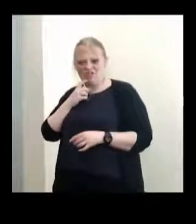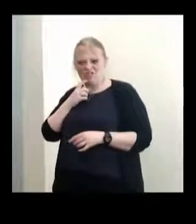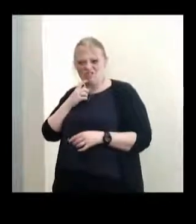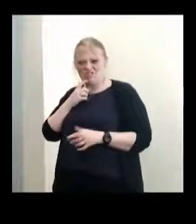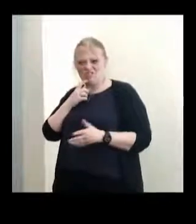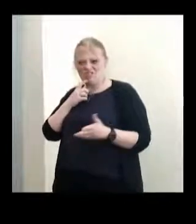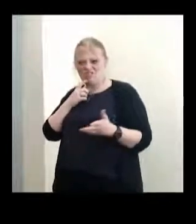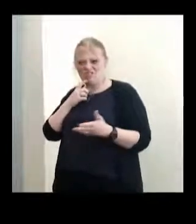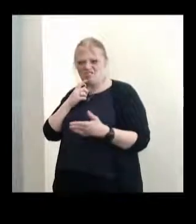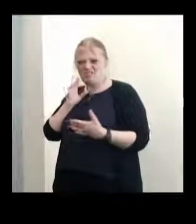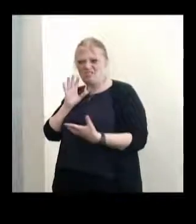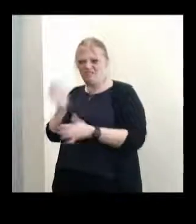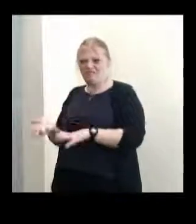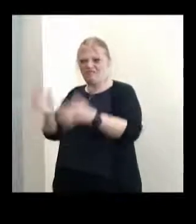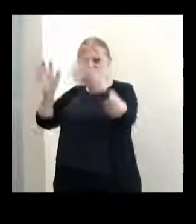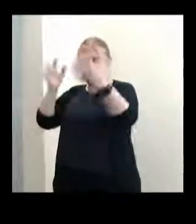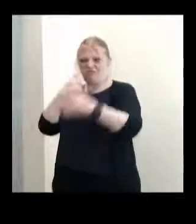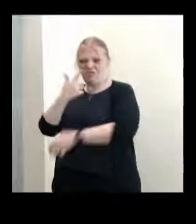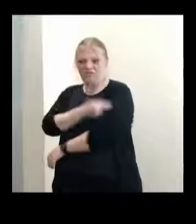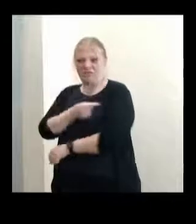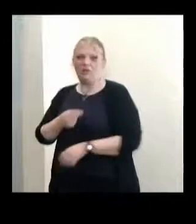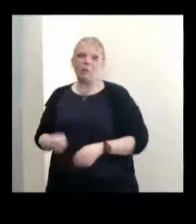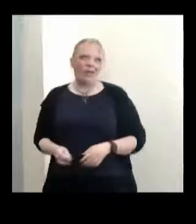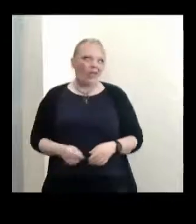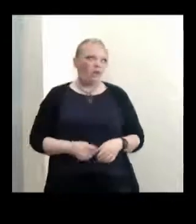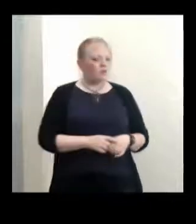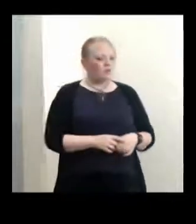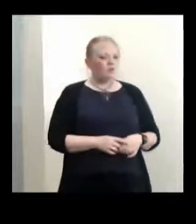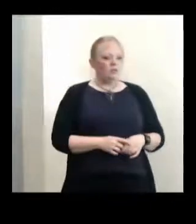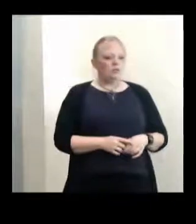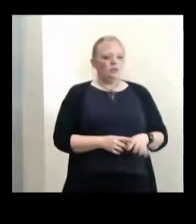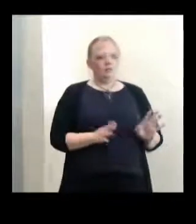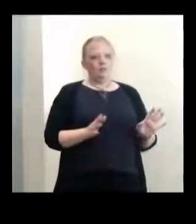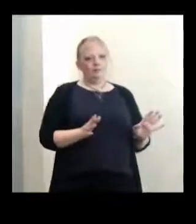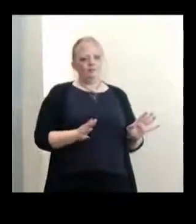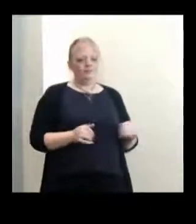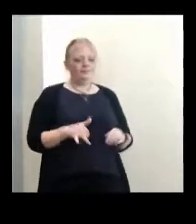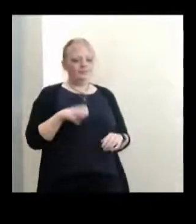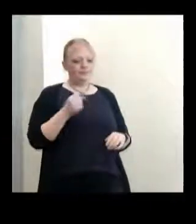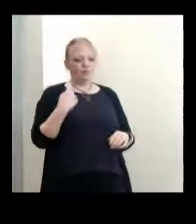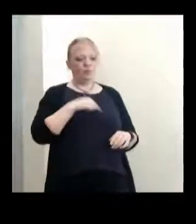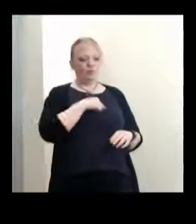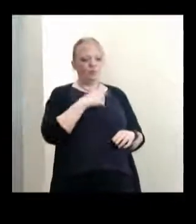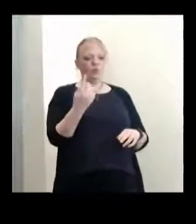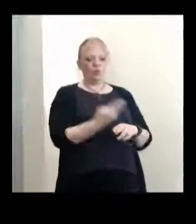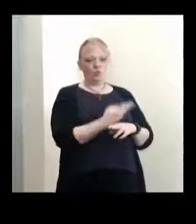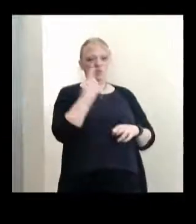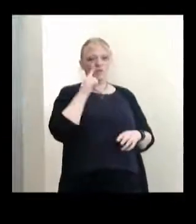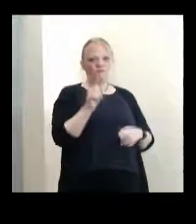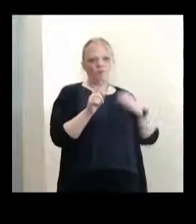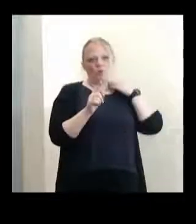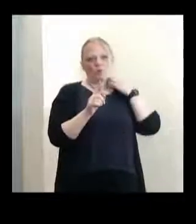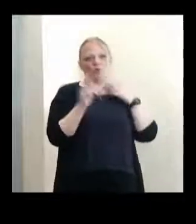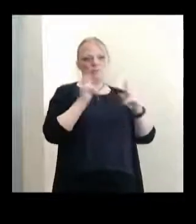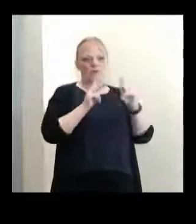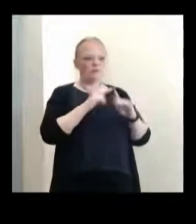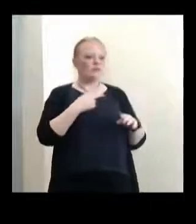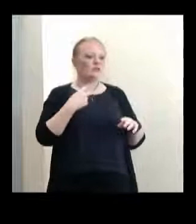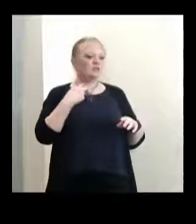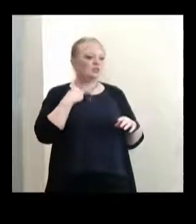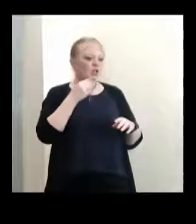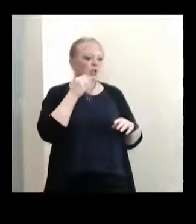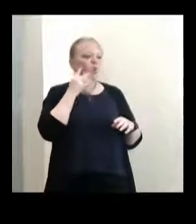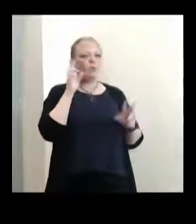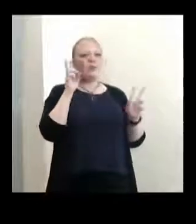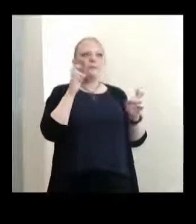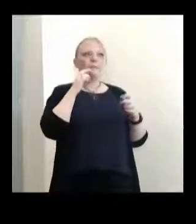the vaccination field? Well, we've been using it, as you noted, Michael, solely for homebound or these very difficult